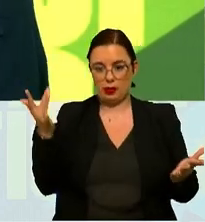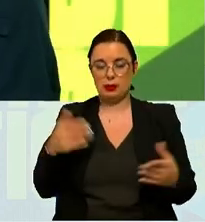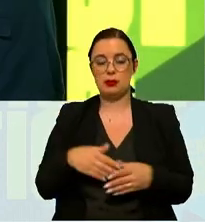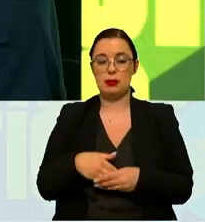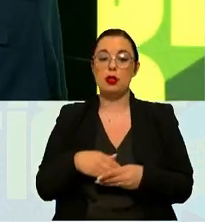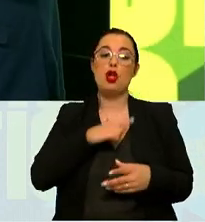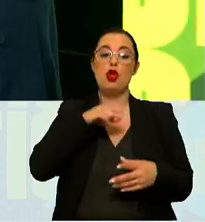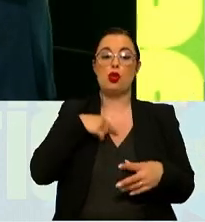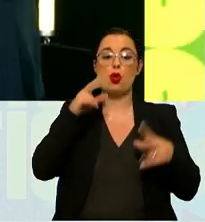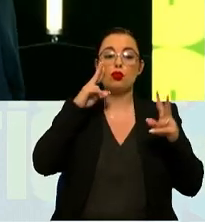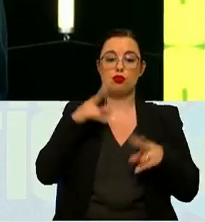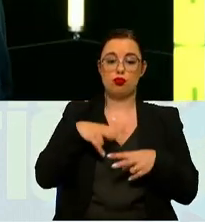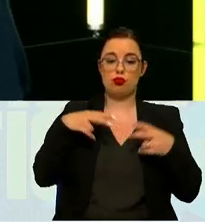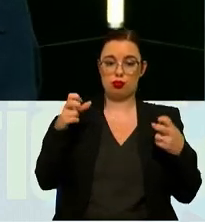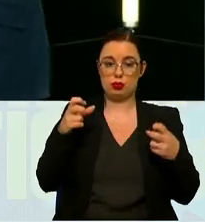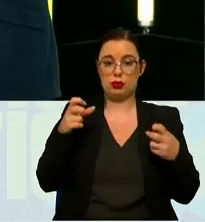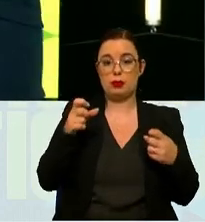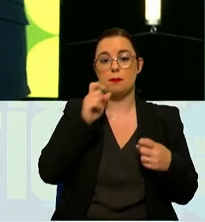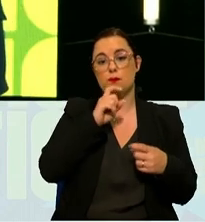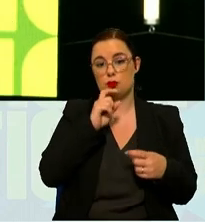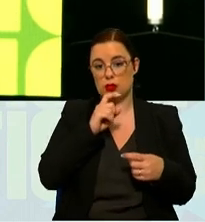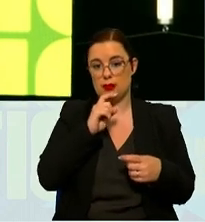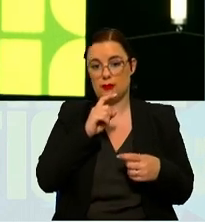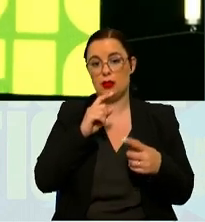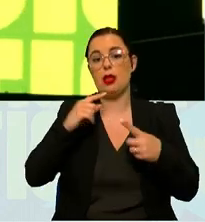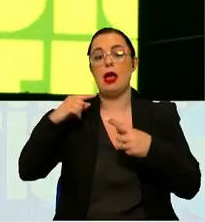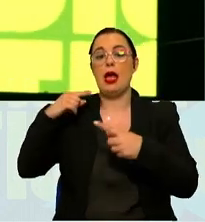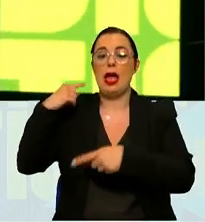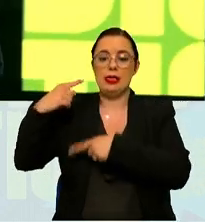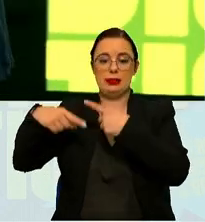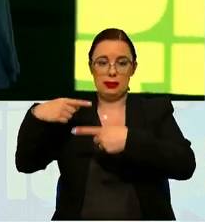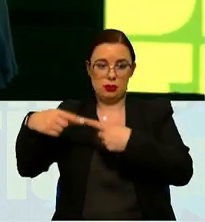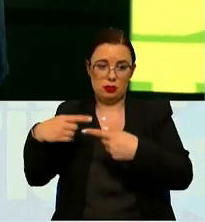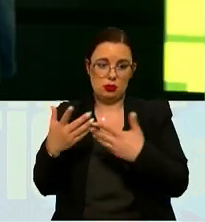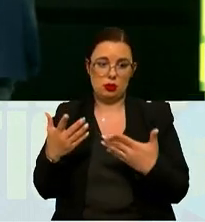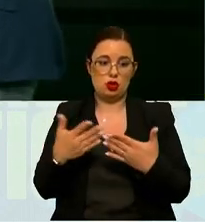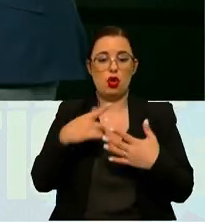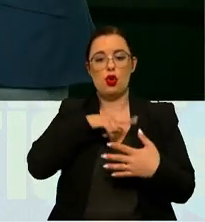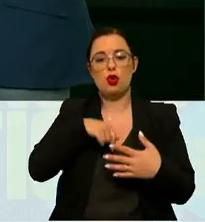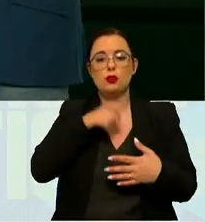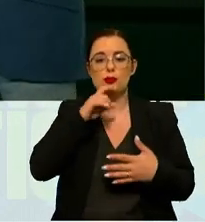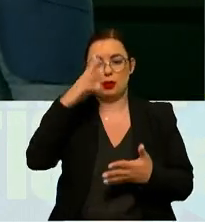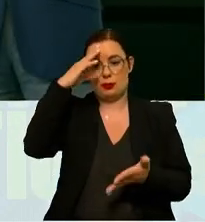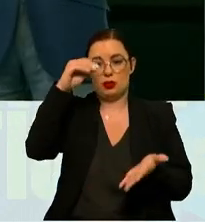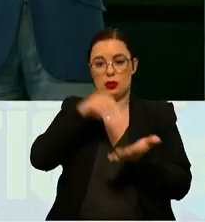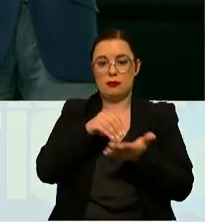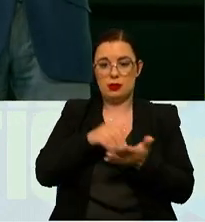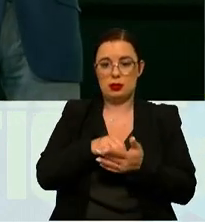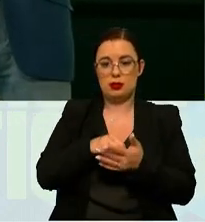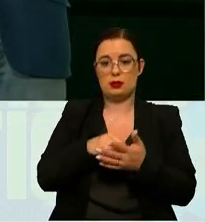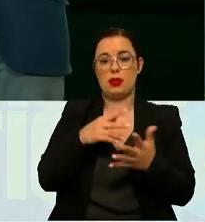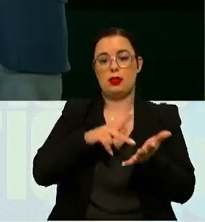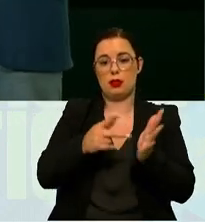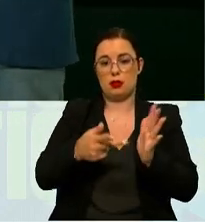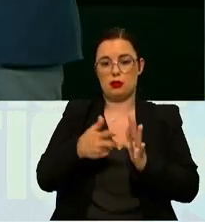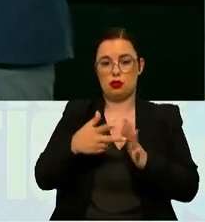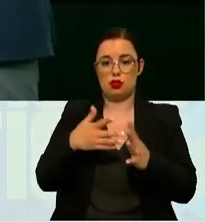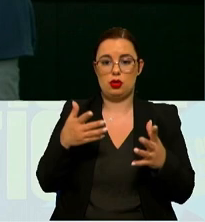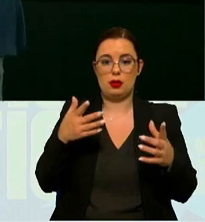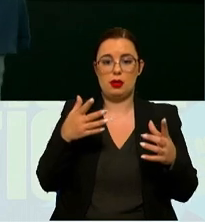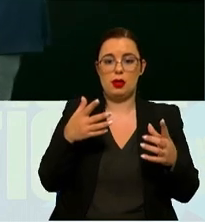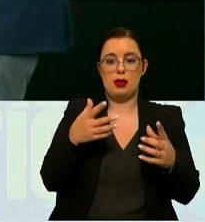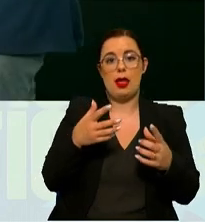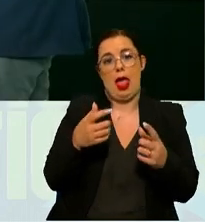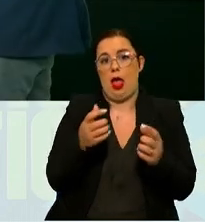that it was no longer possible for us to do that the traditional way. We had to invent new breakthrough technology to address these